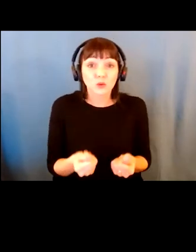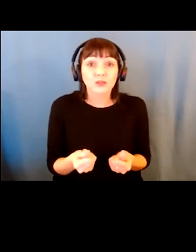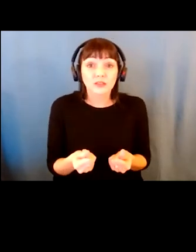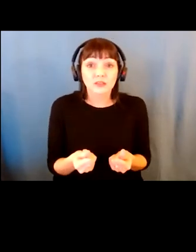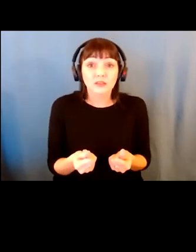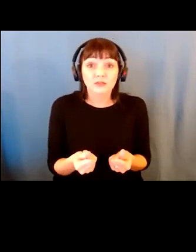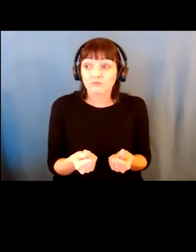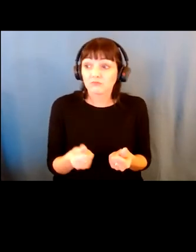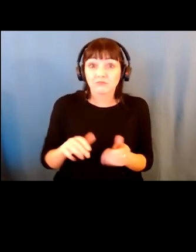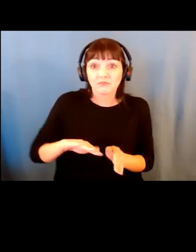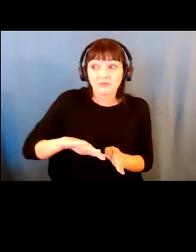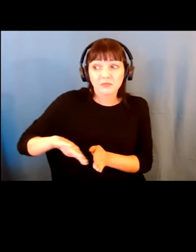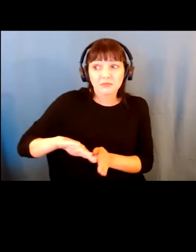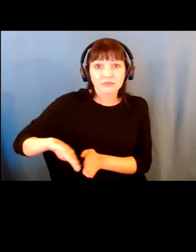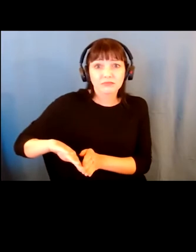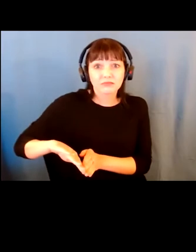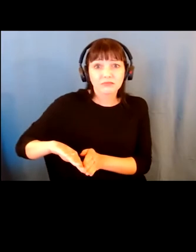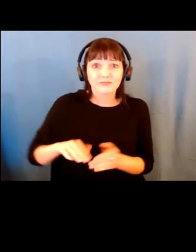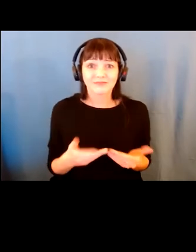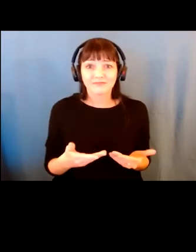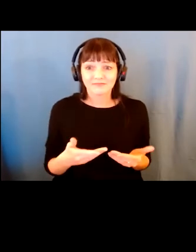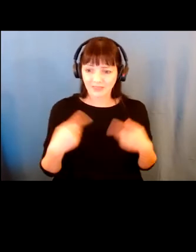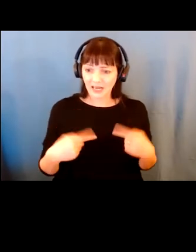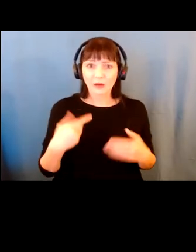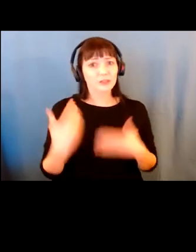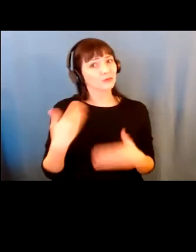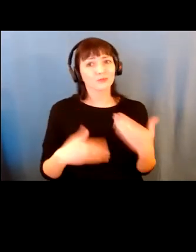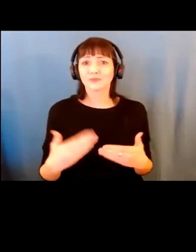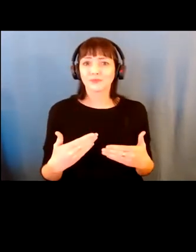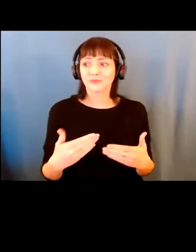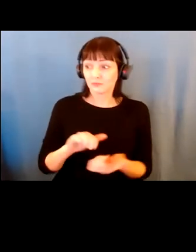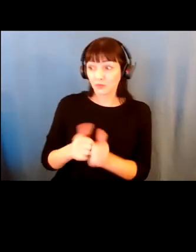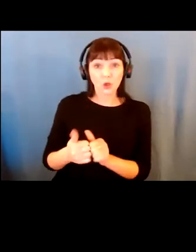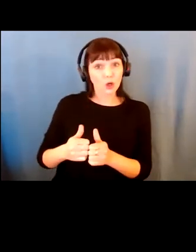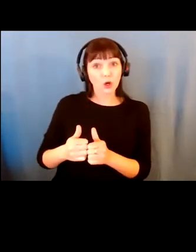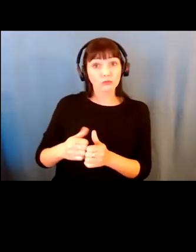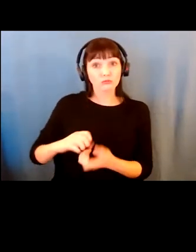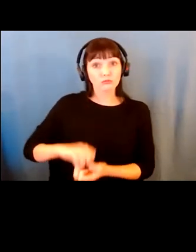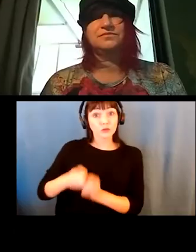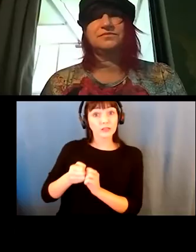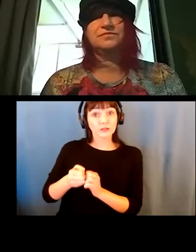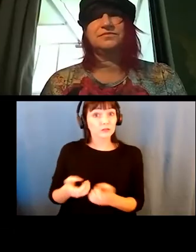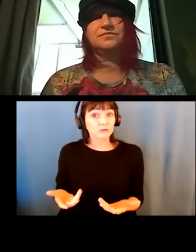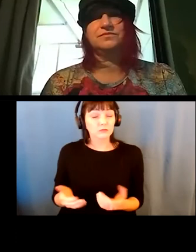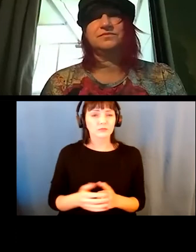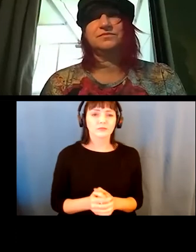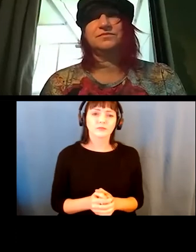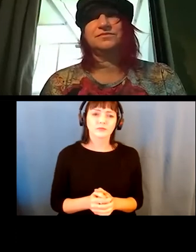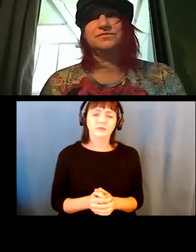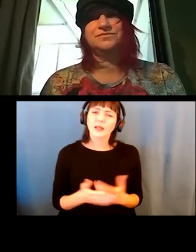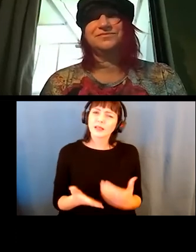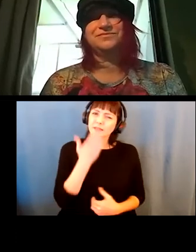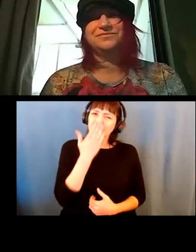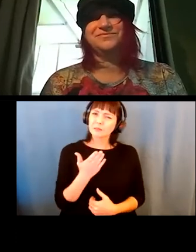not complicated how you support disabled intervention. You co-create, you give resources, and you get out of the way a bit. But there's some weird care